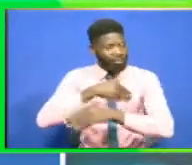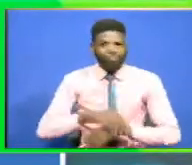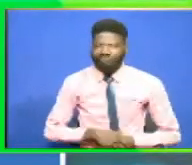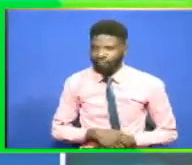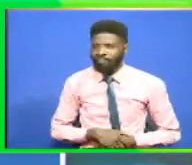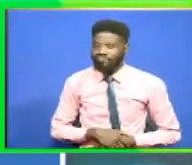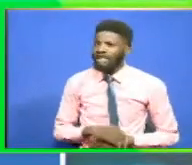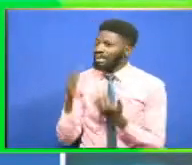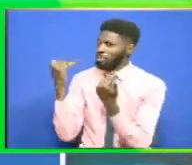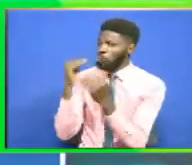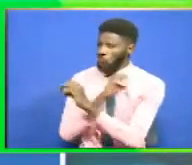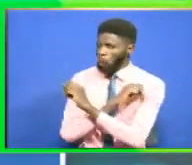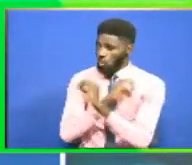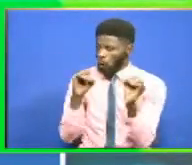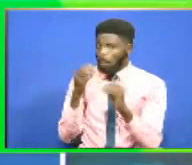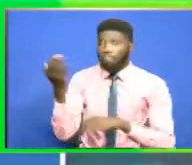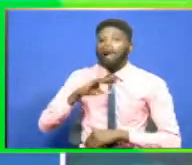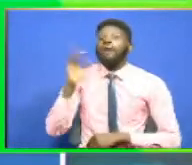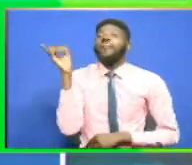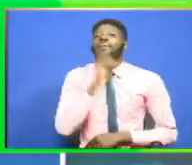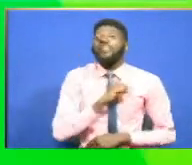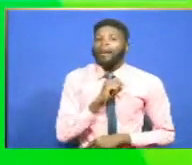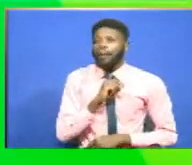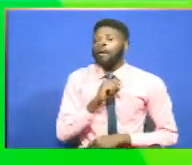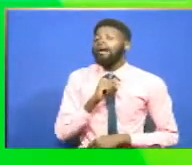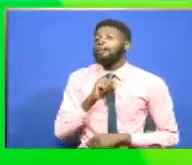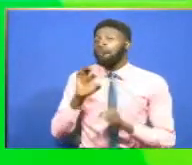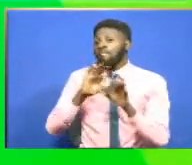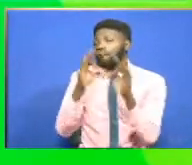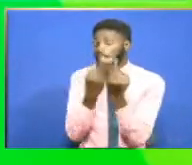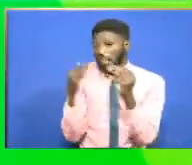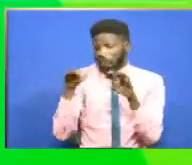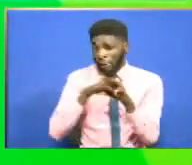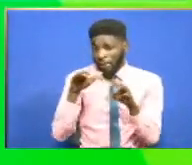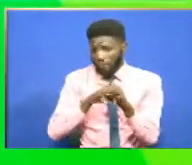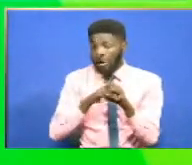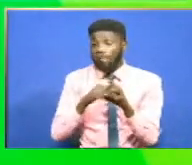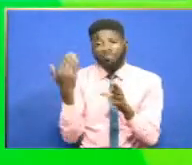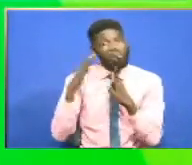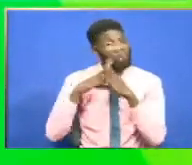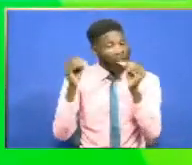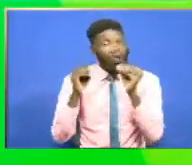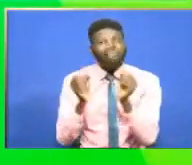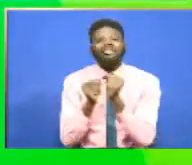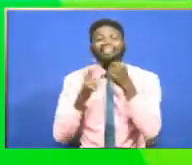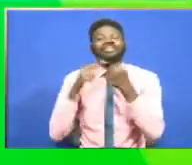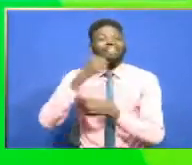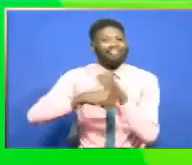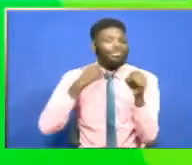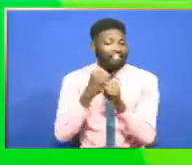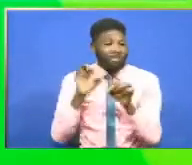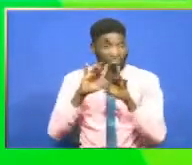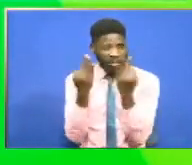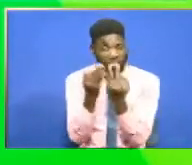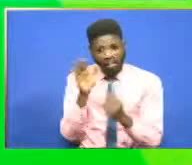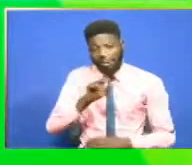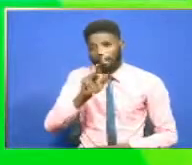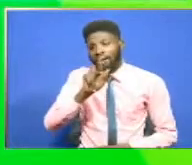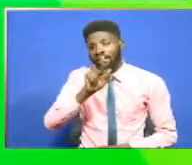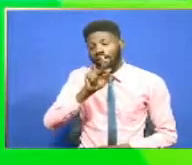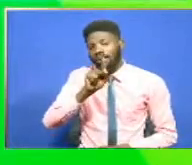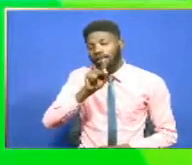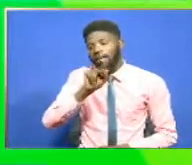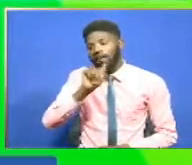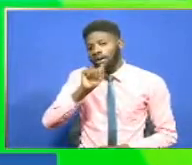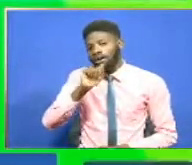return of a kin who went missing 17 years ago may be the best gift ever for one family in Kagaa, Murang’a County